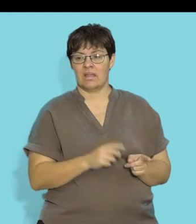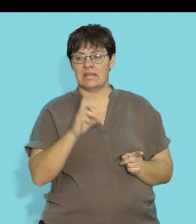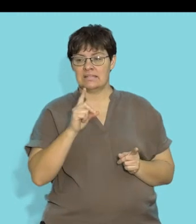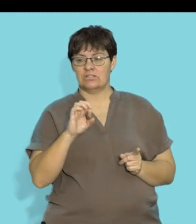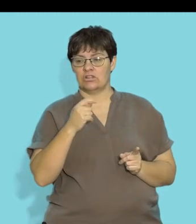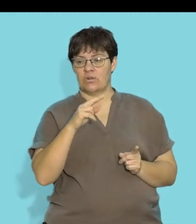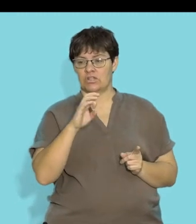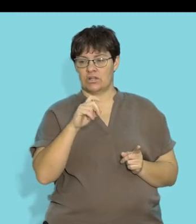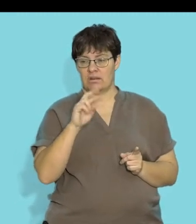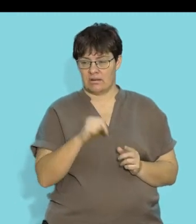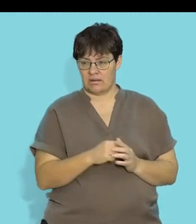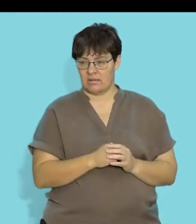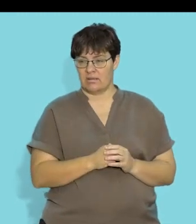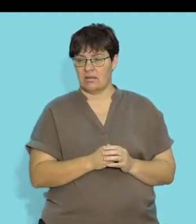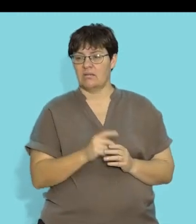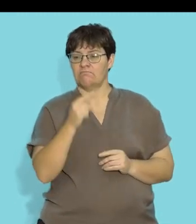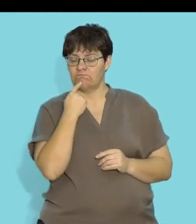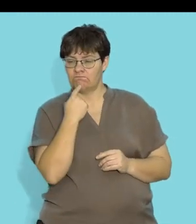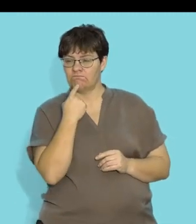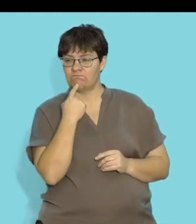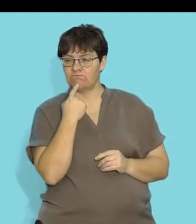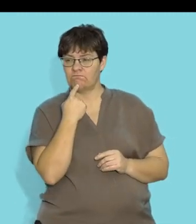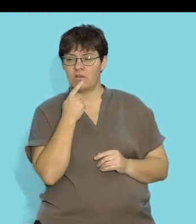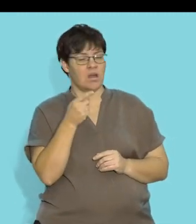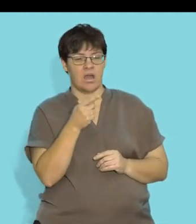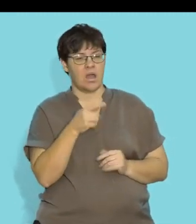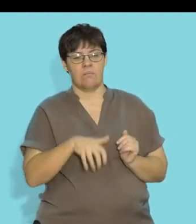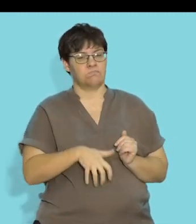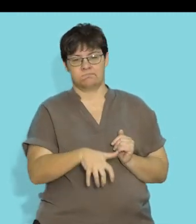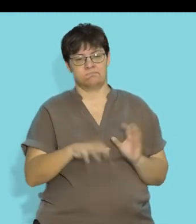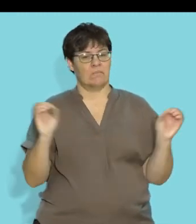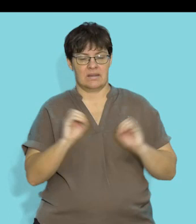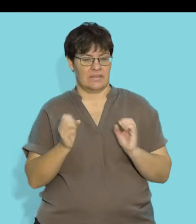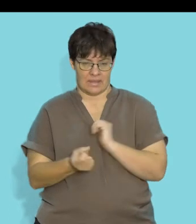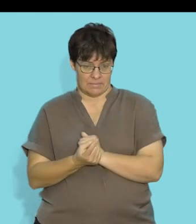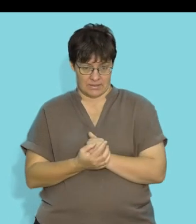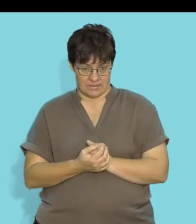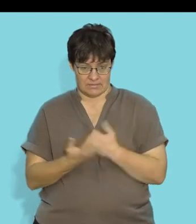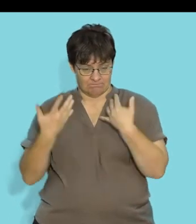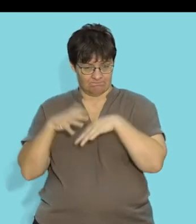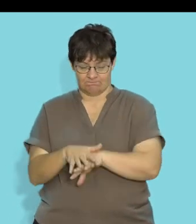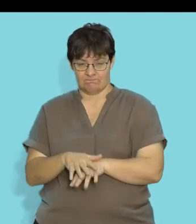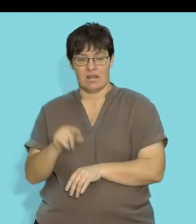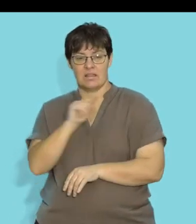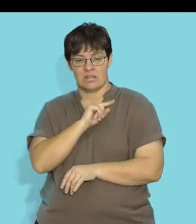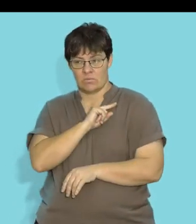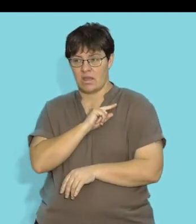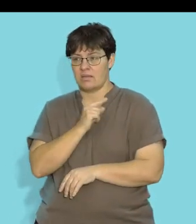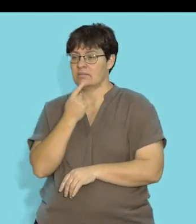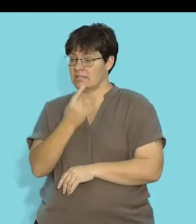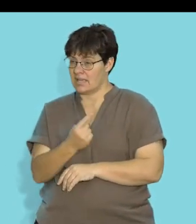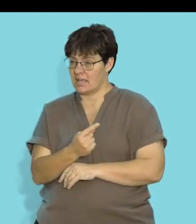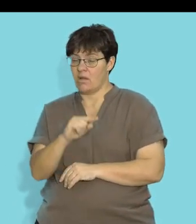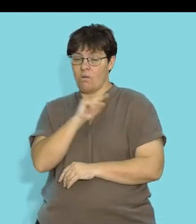obviously the degeneration of the corpus luteum, which would indicate that there was no fertilization that took place here, and hence I